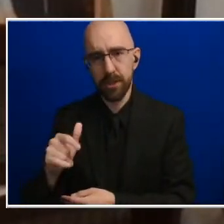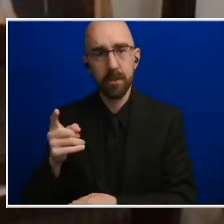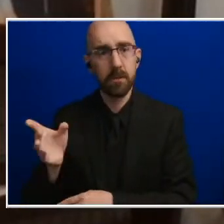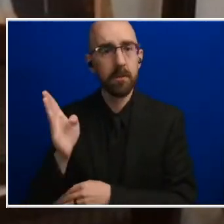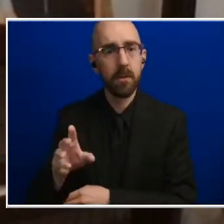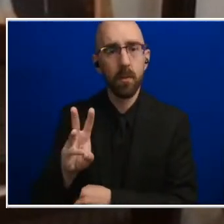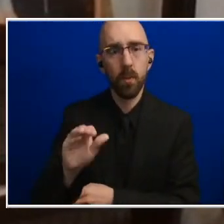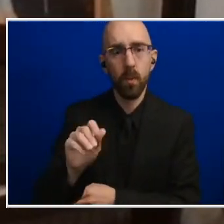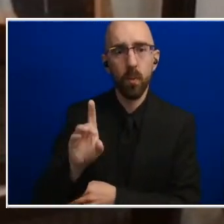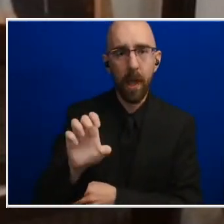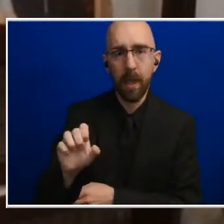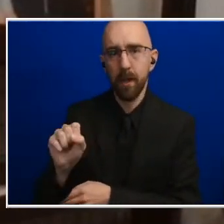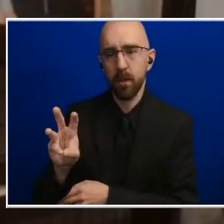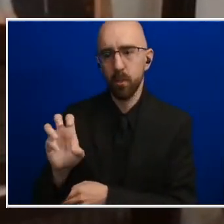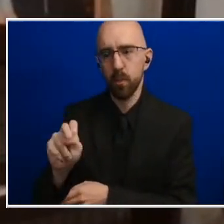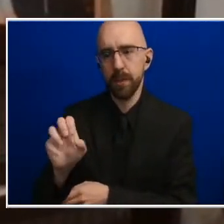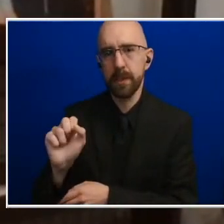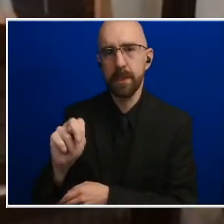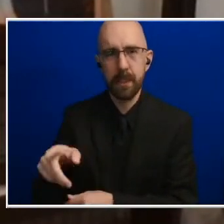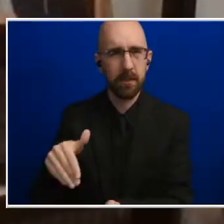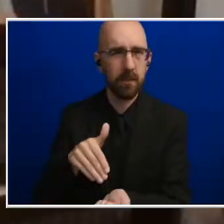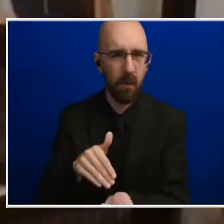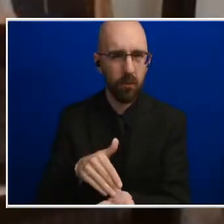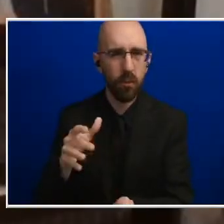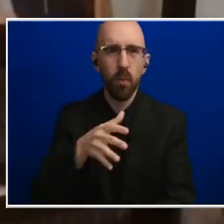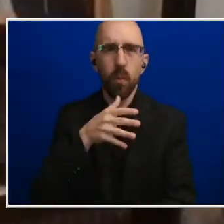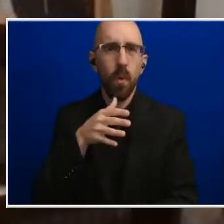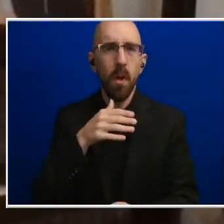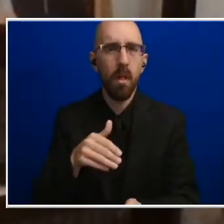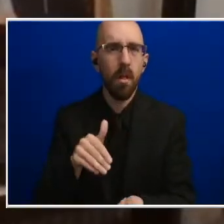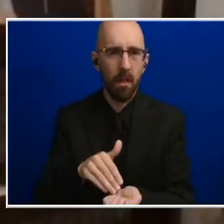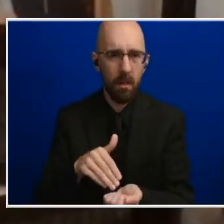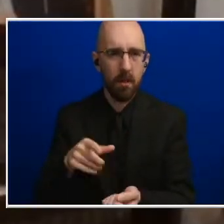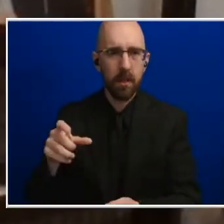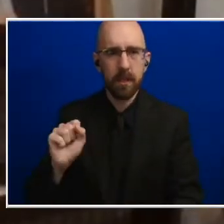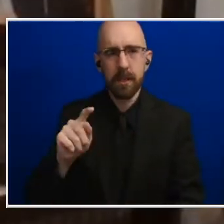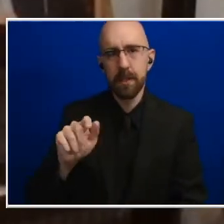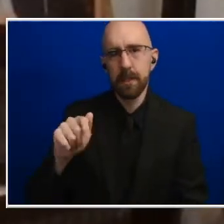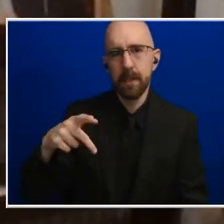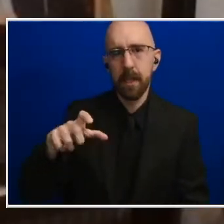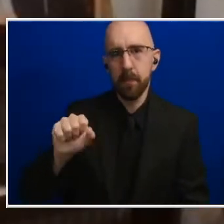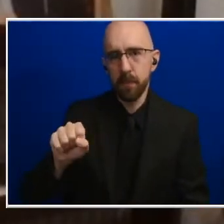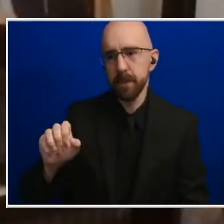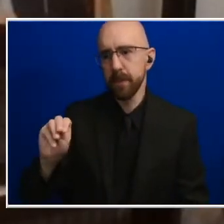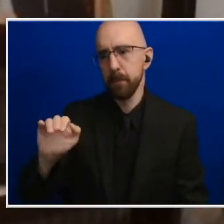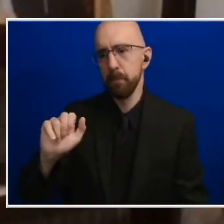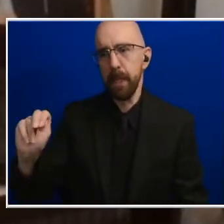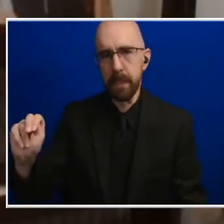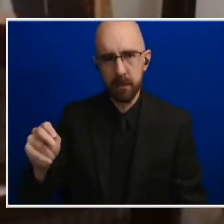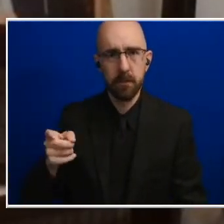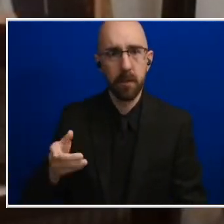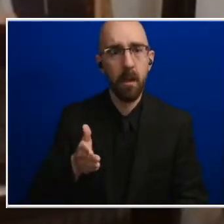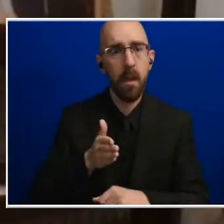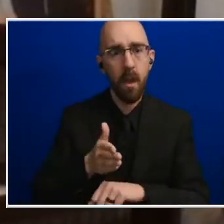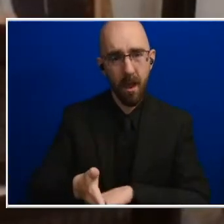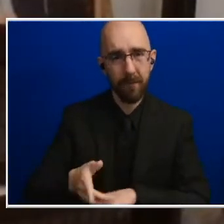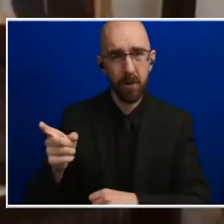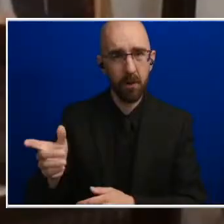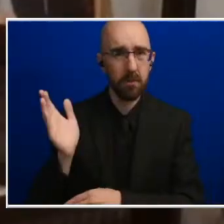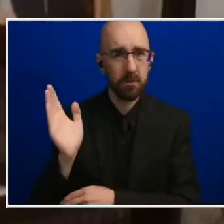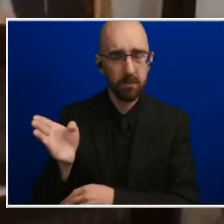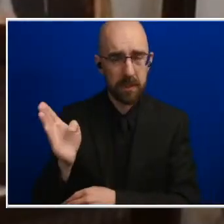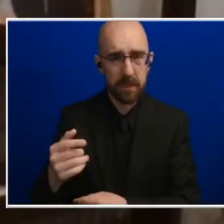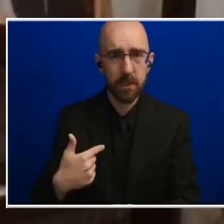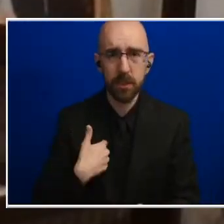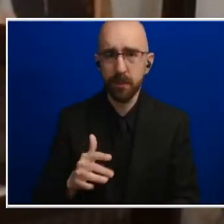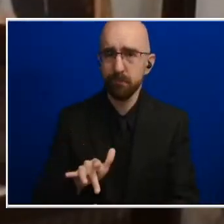Swenson, who's a rural oncologist in Staples, Minnesota. And after the talk, I reached out to him. I